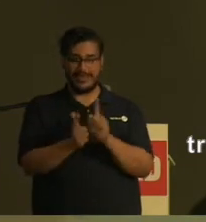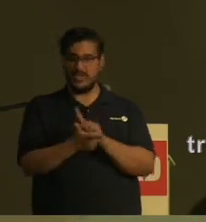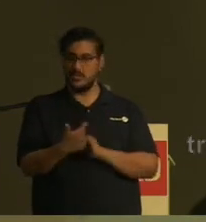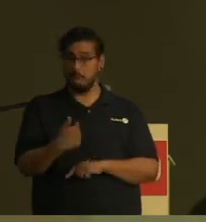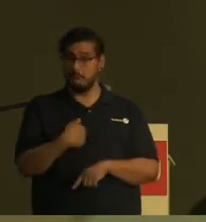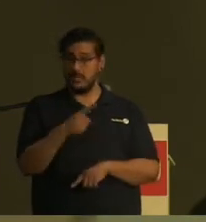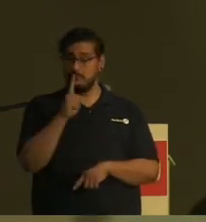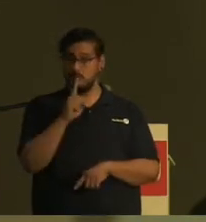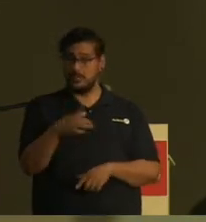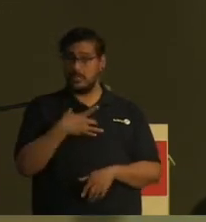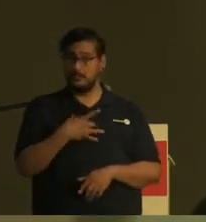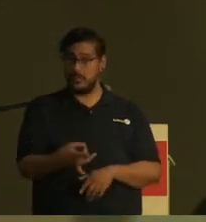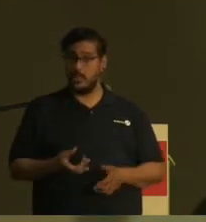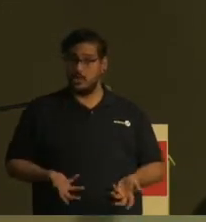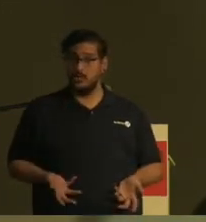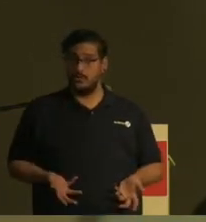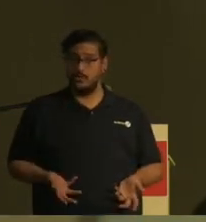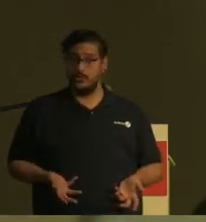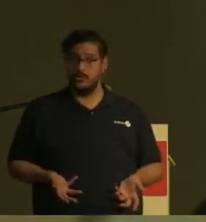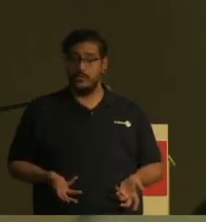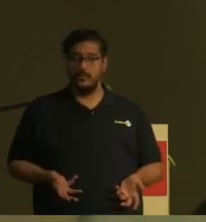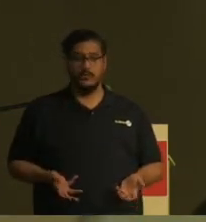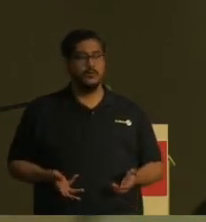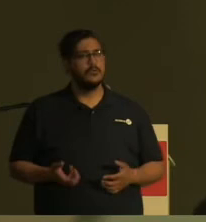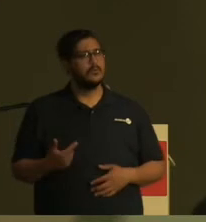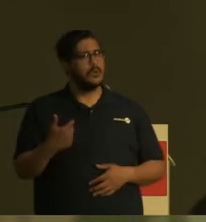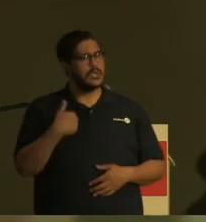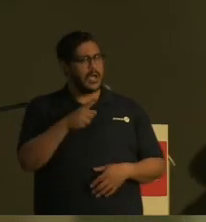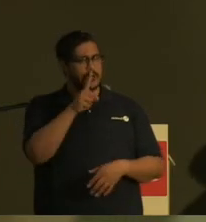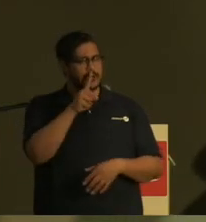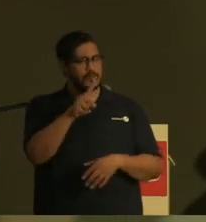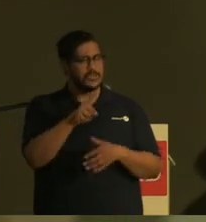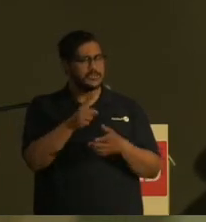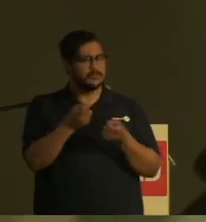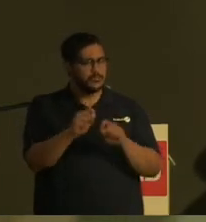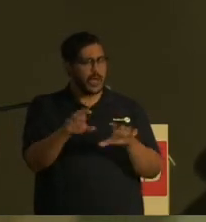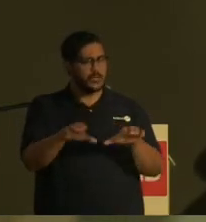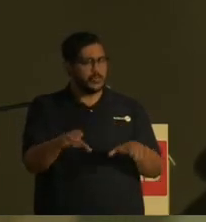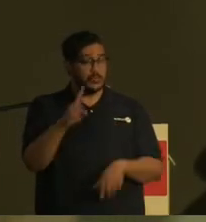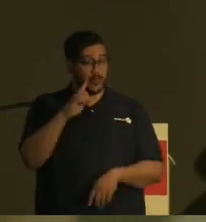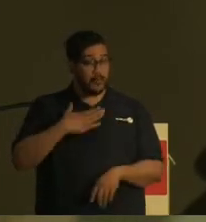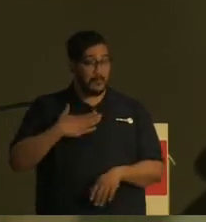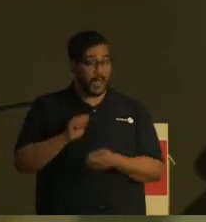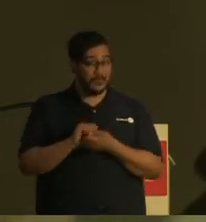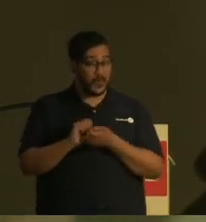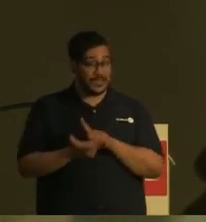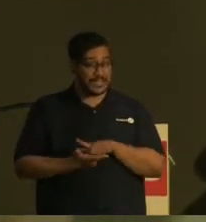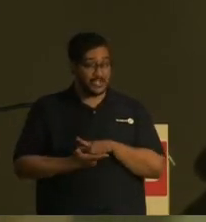admire. What I really endeavored to do in my translation was